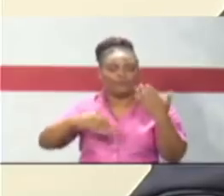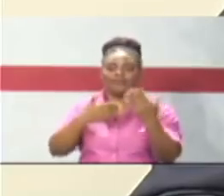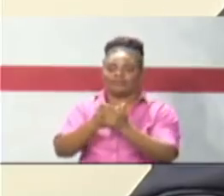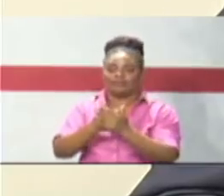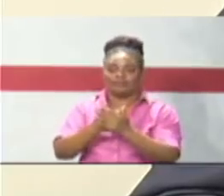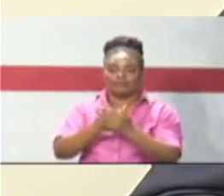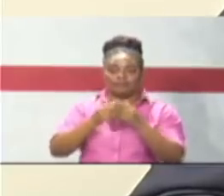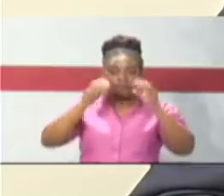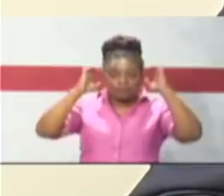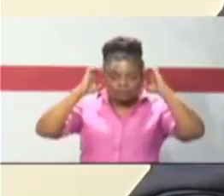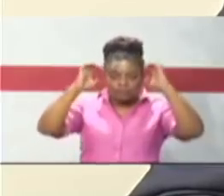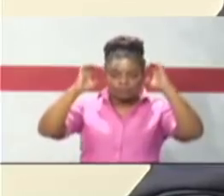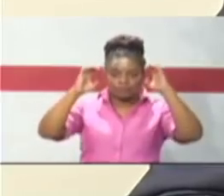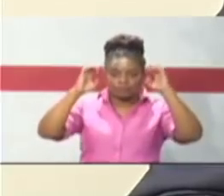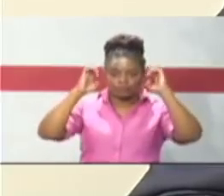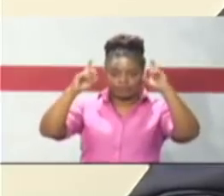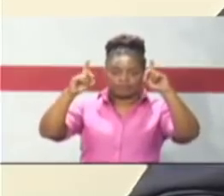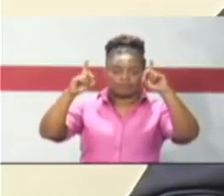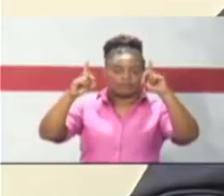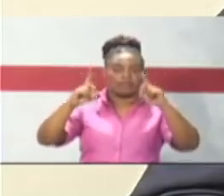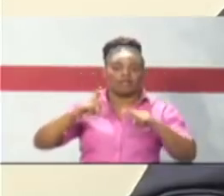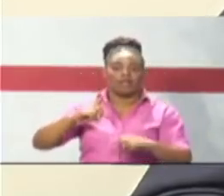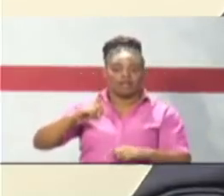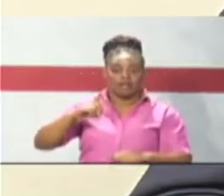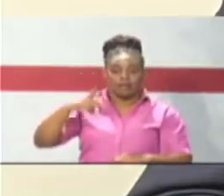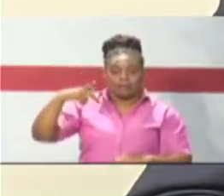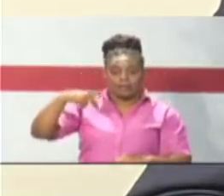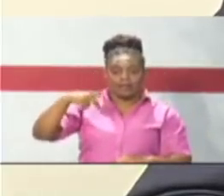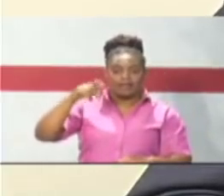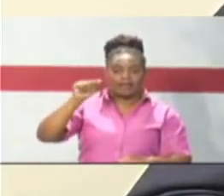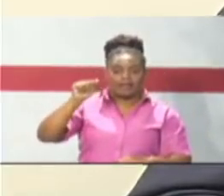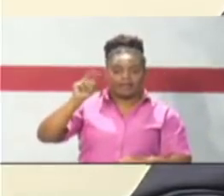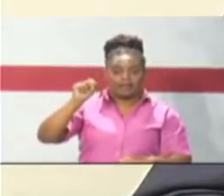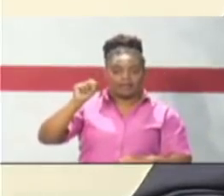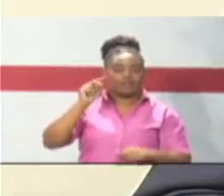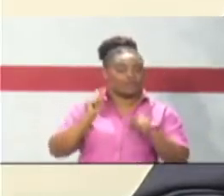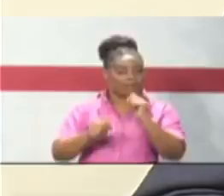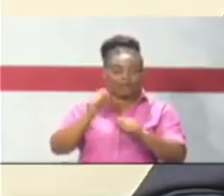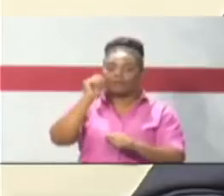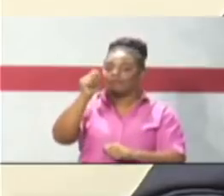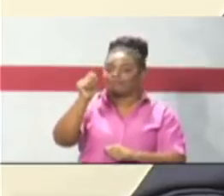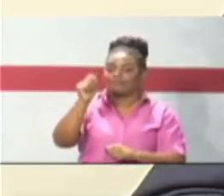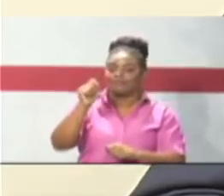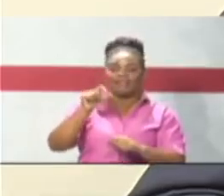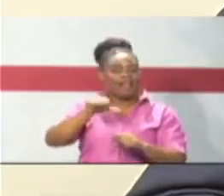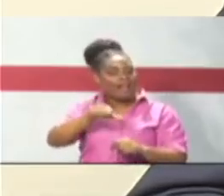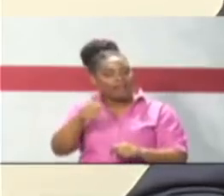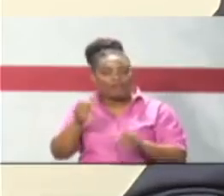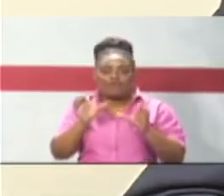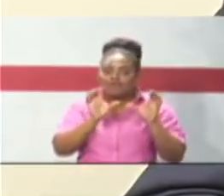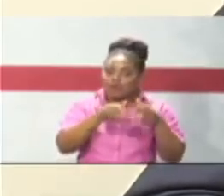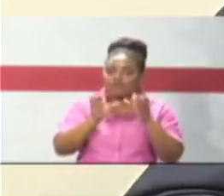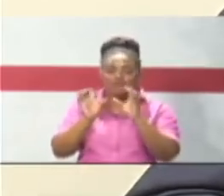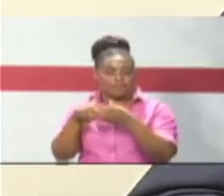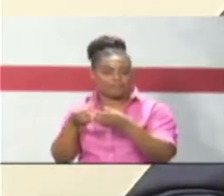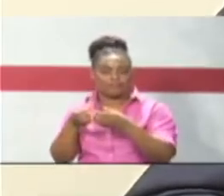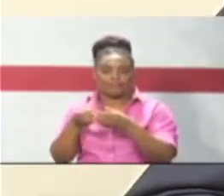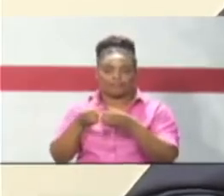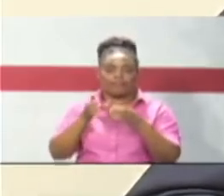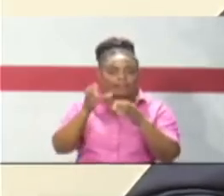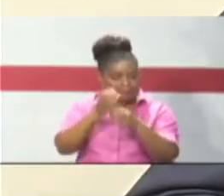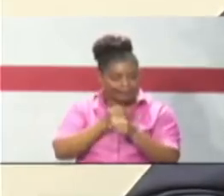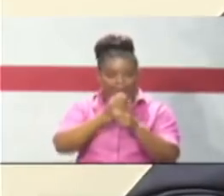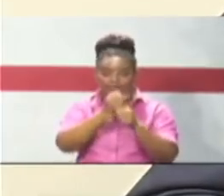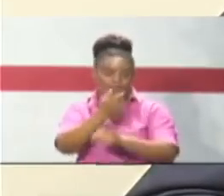Education, Pantrin Bago, every chutney side, every chowtal side, everything, just get